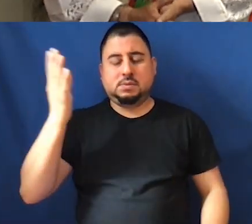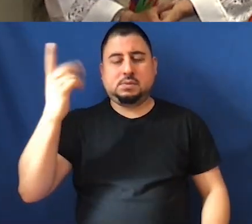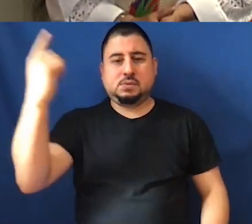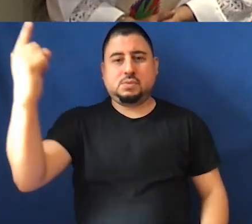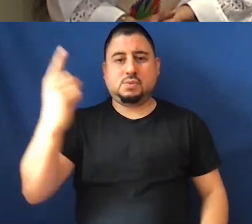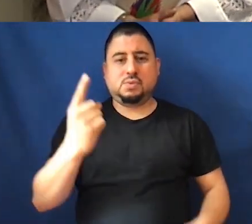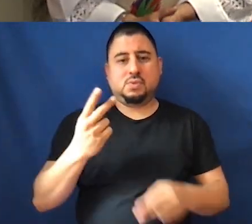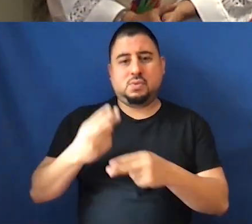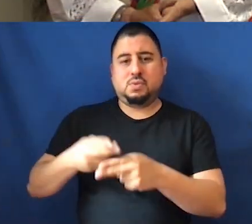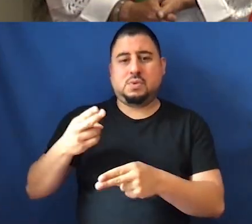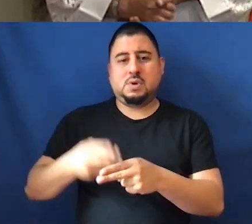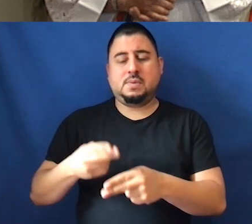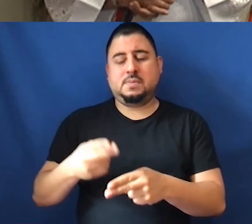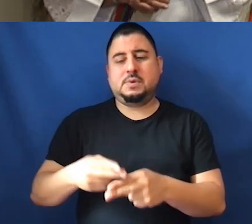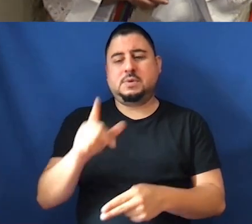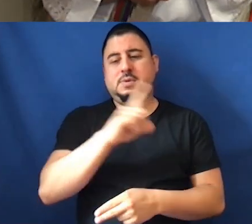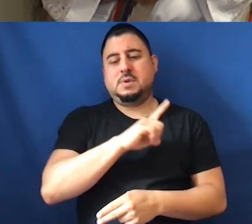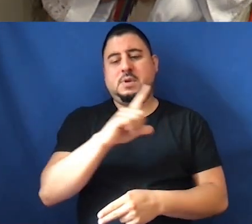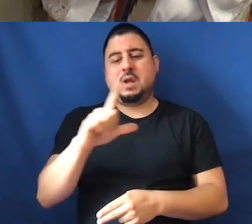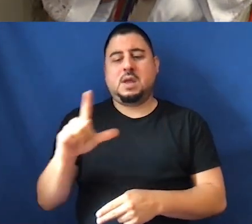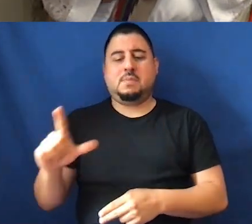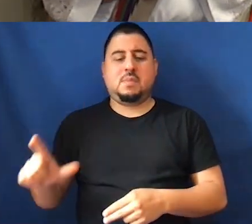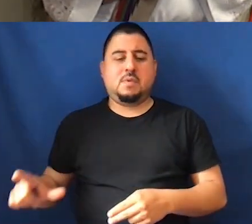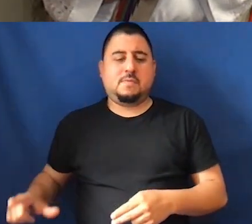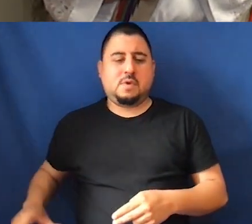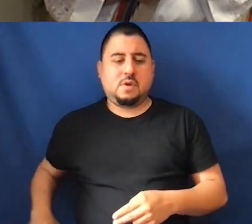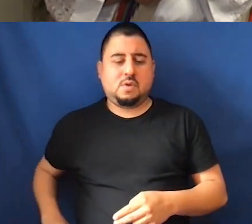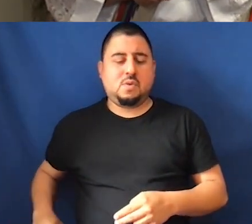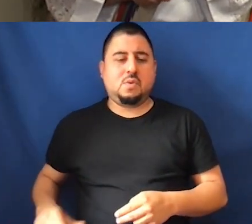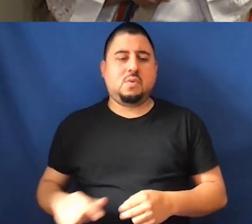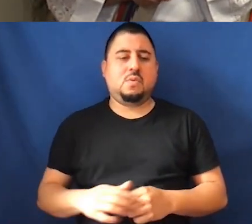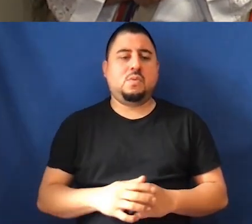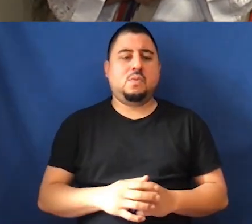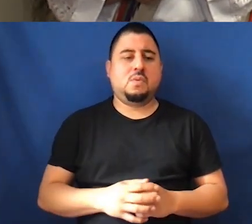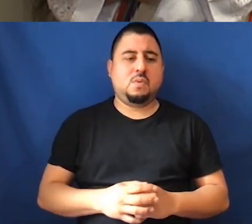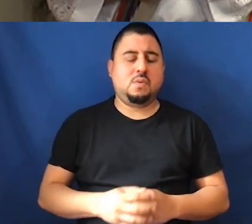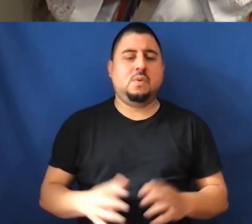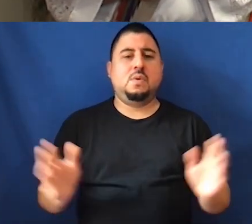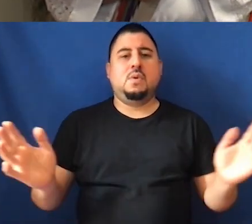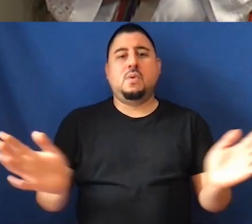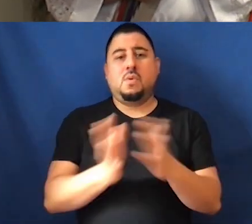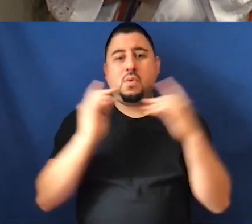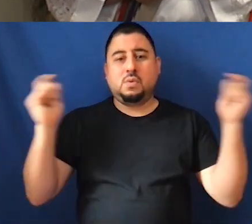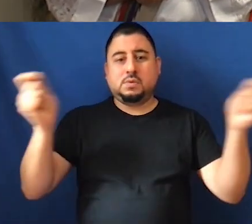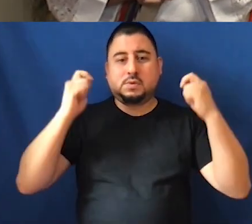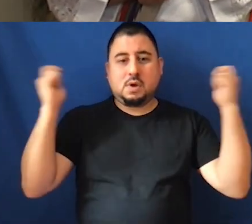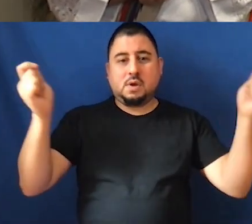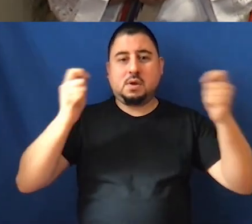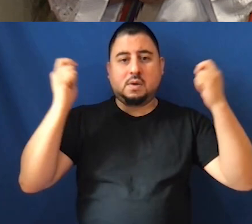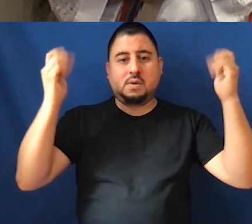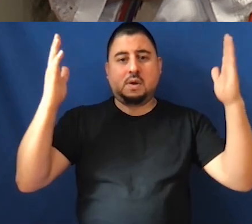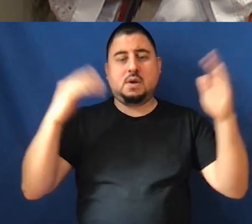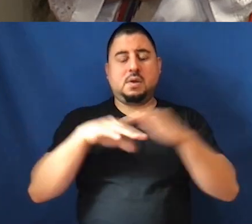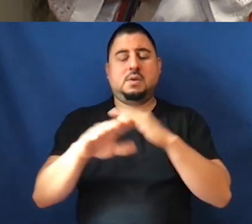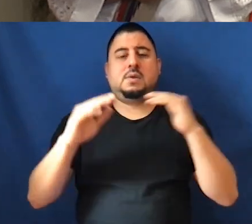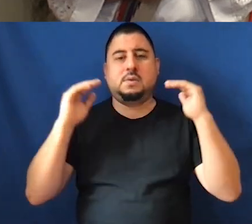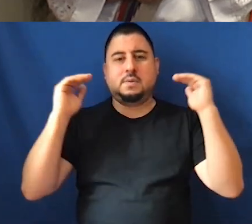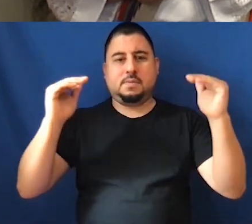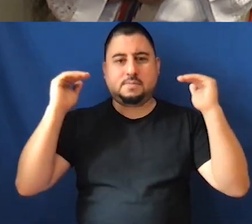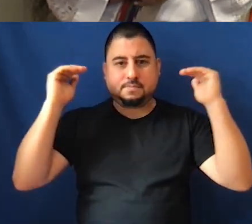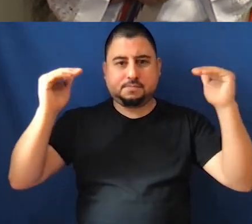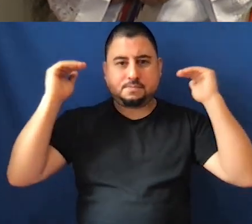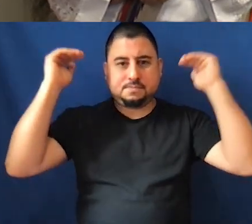Blessed is he who comes in the name of the Lord. Hosanna